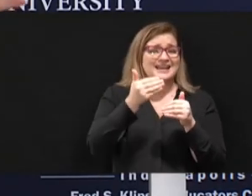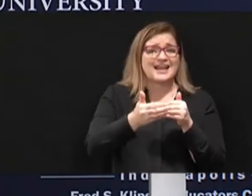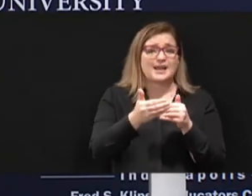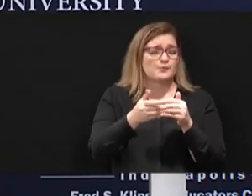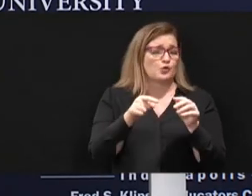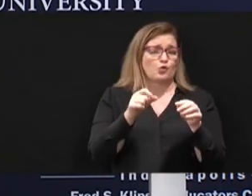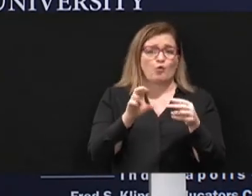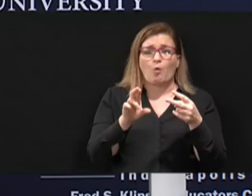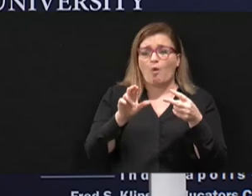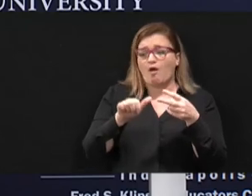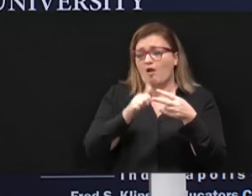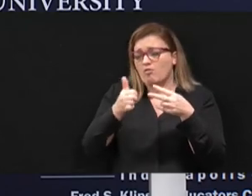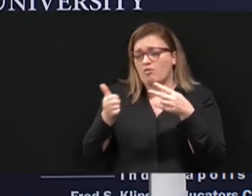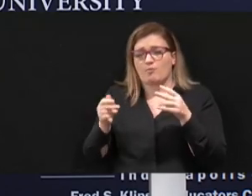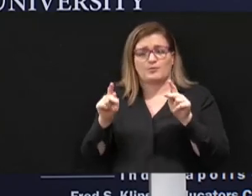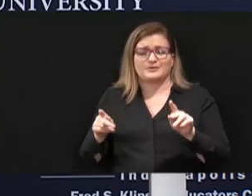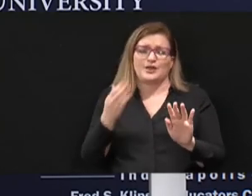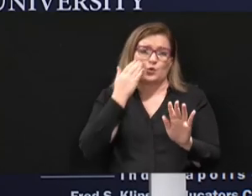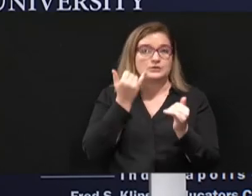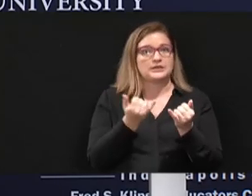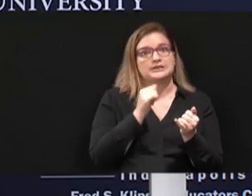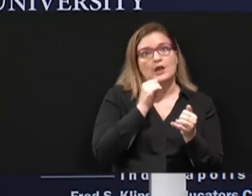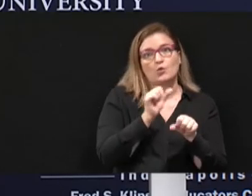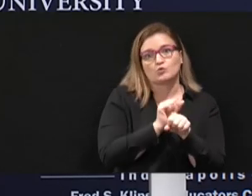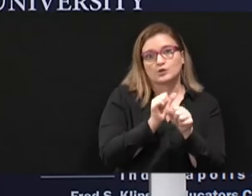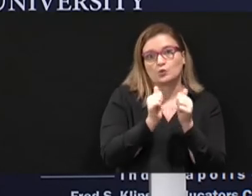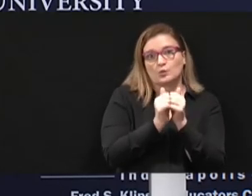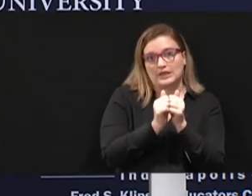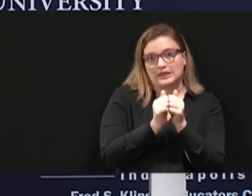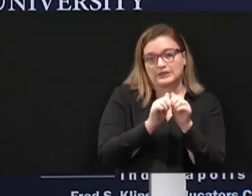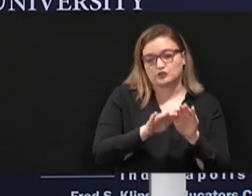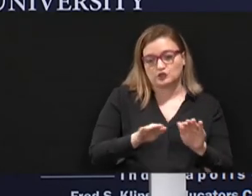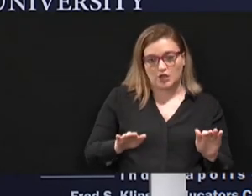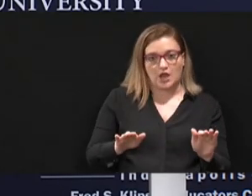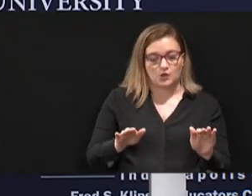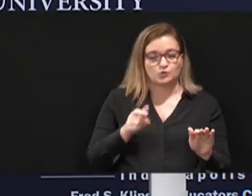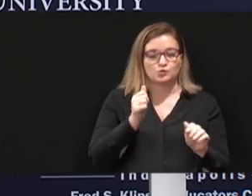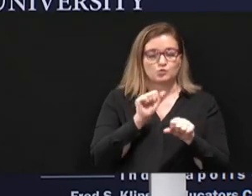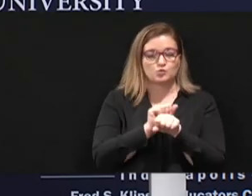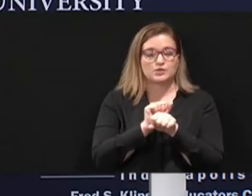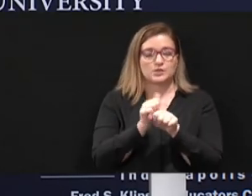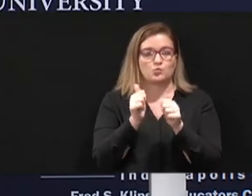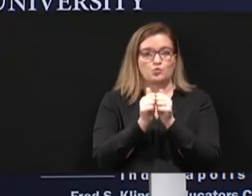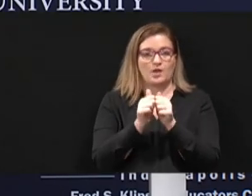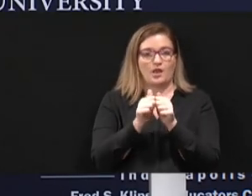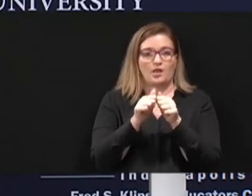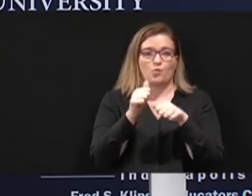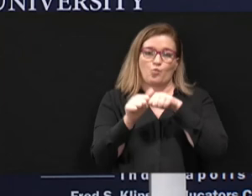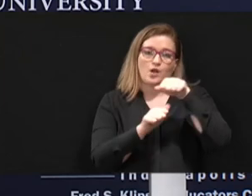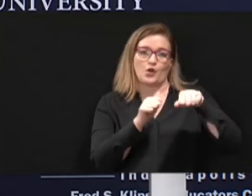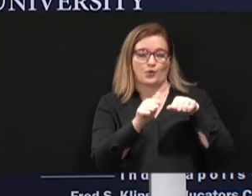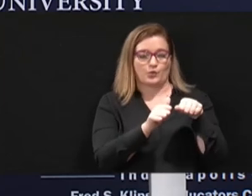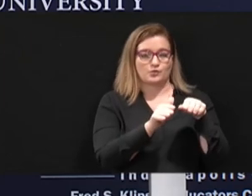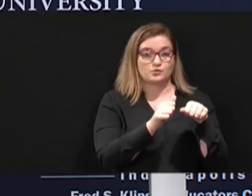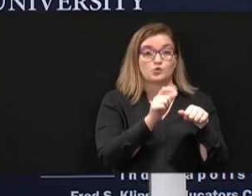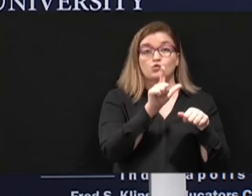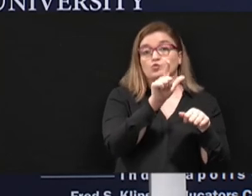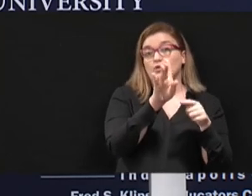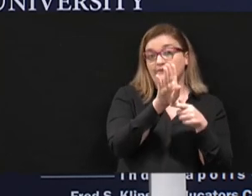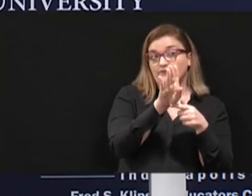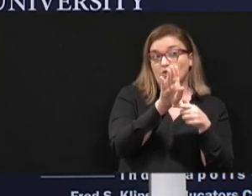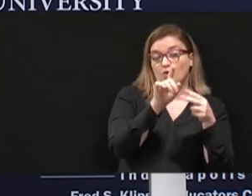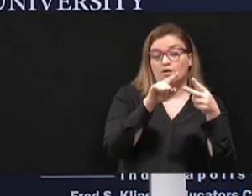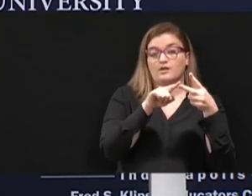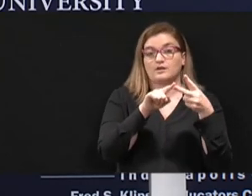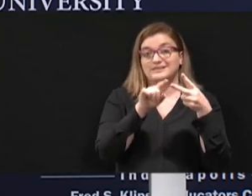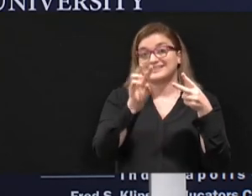know today you're not working with a child, right? You're working with each other. So 24 plus 16,